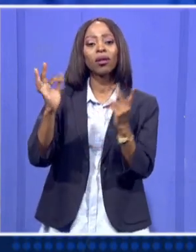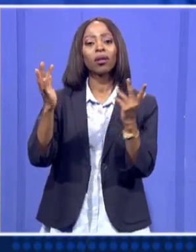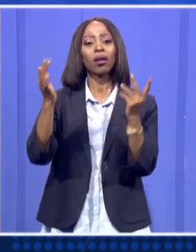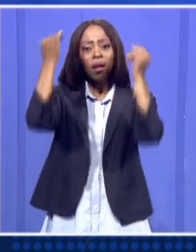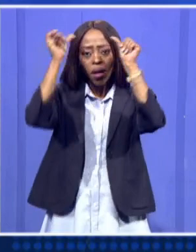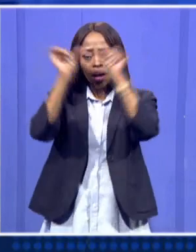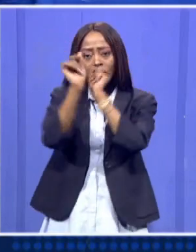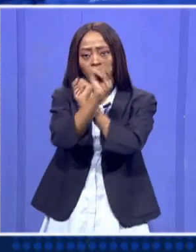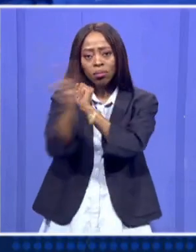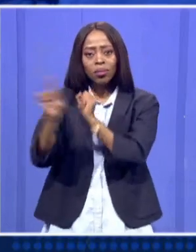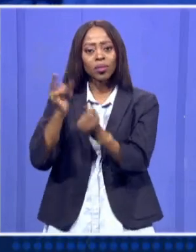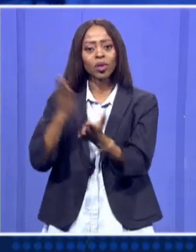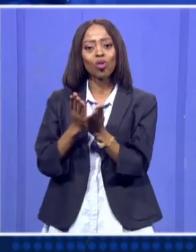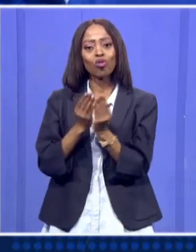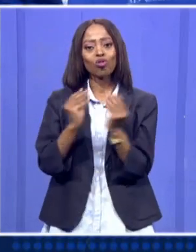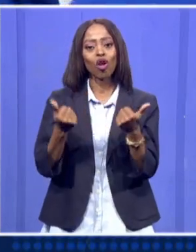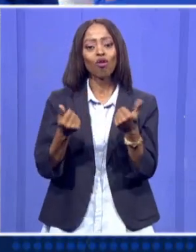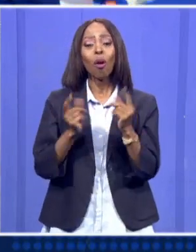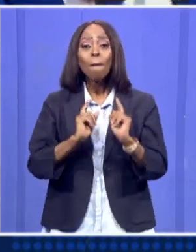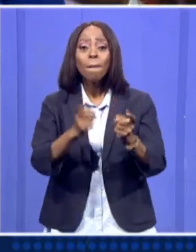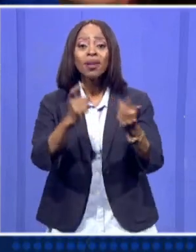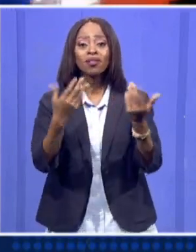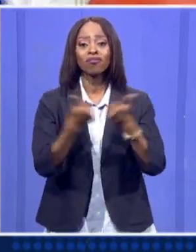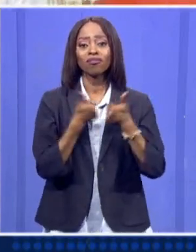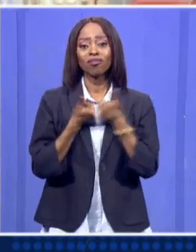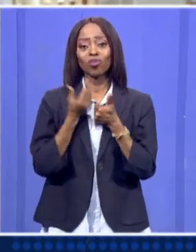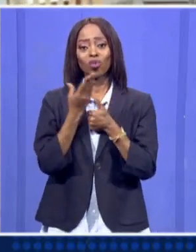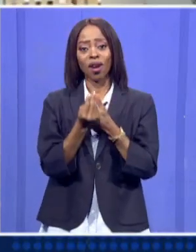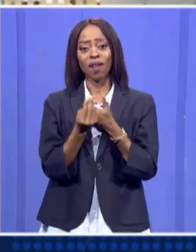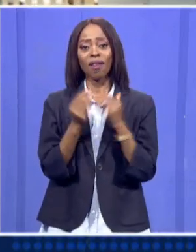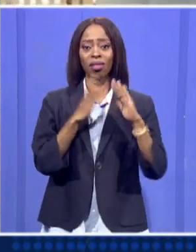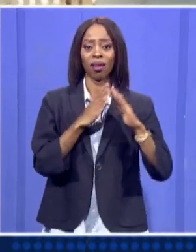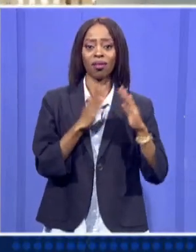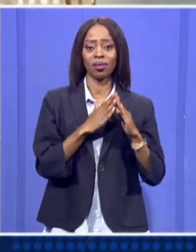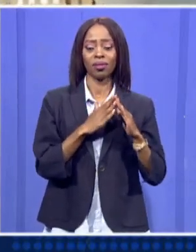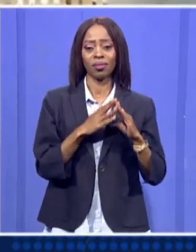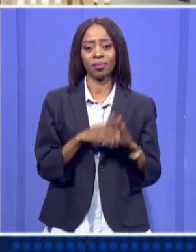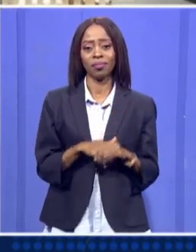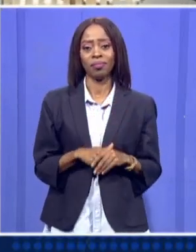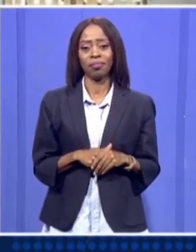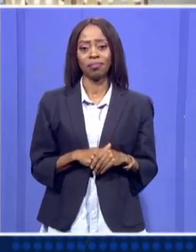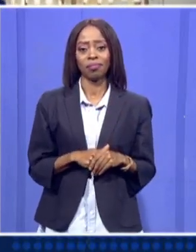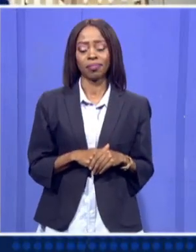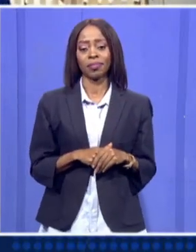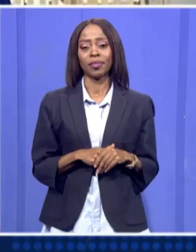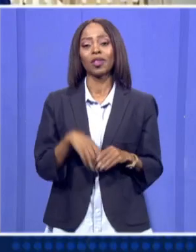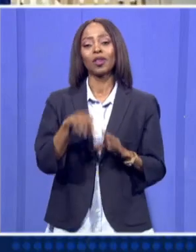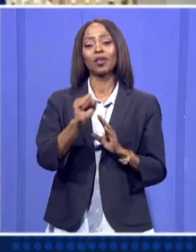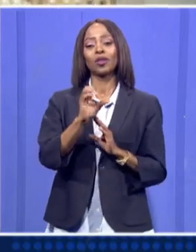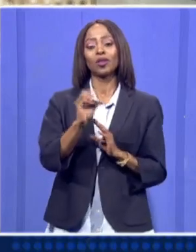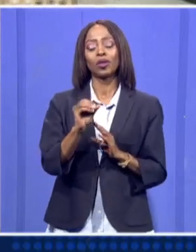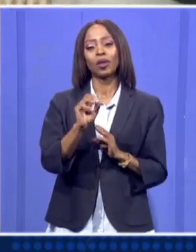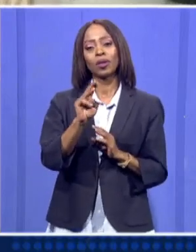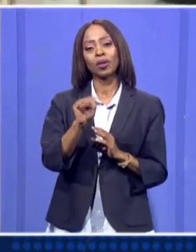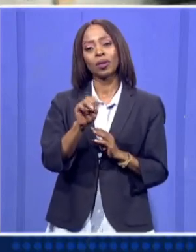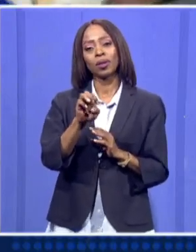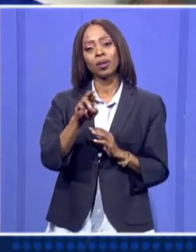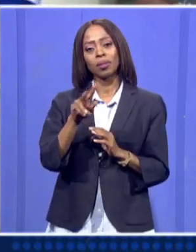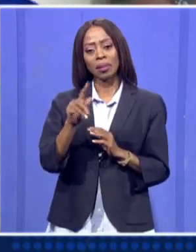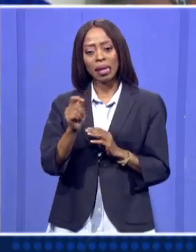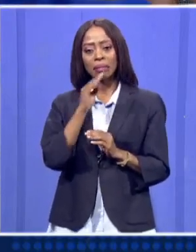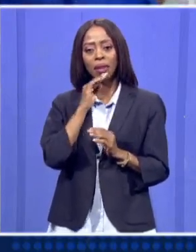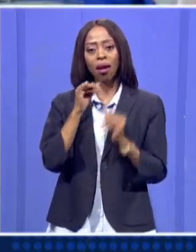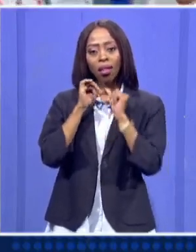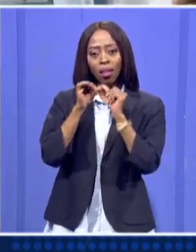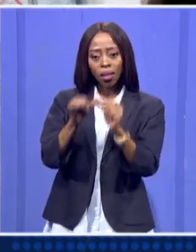making sure that we can resolve the emergency challenges that we are having in housing in the country. So SMECT speaks to the sustainability of